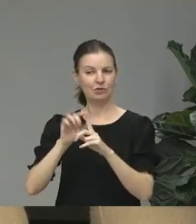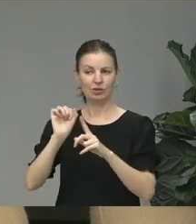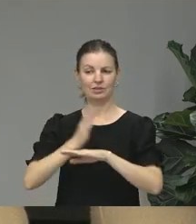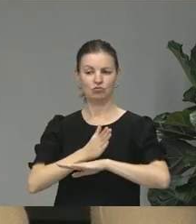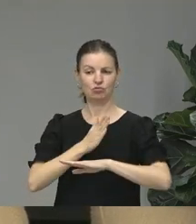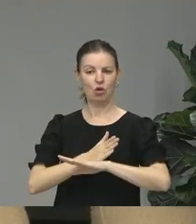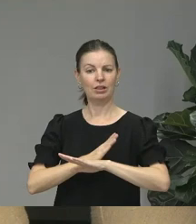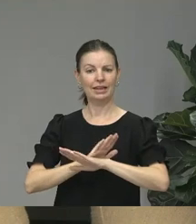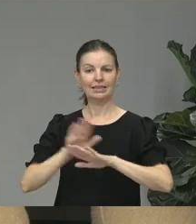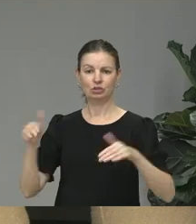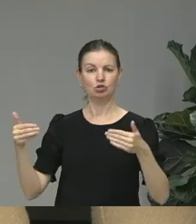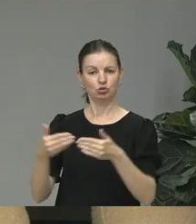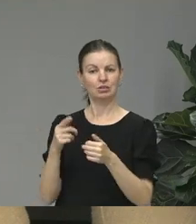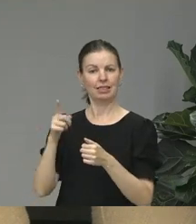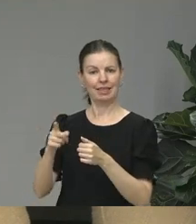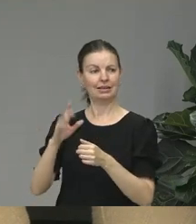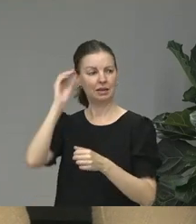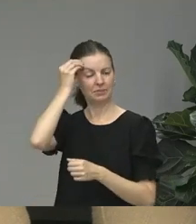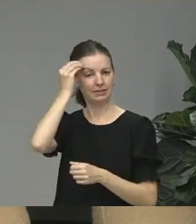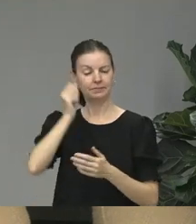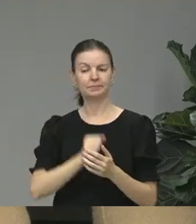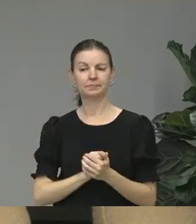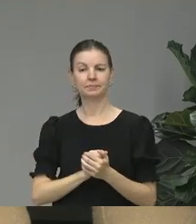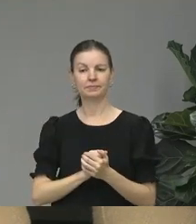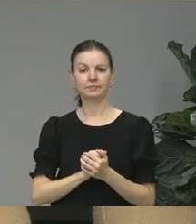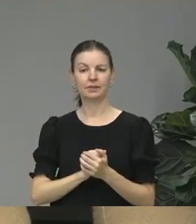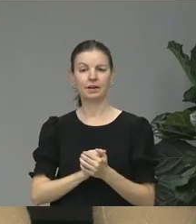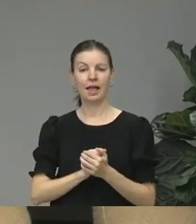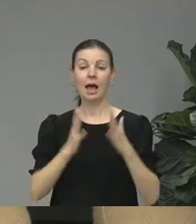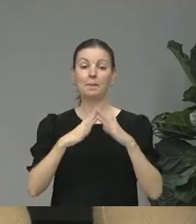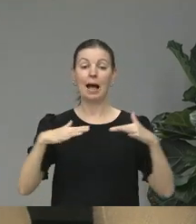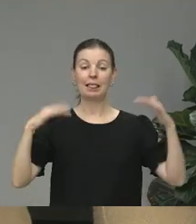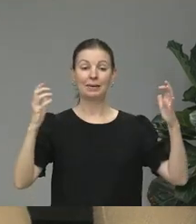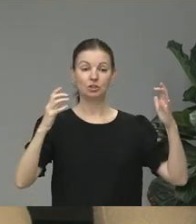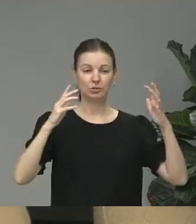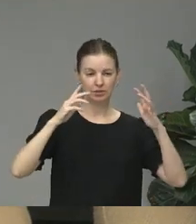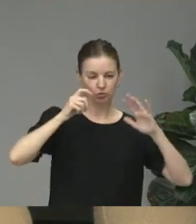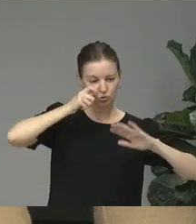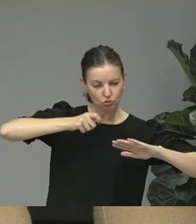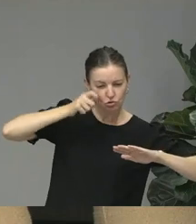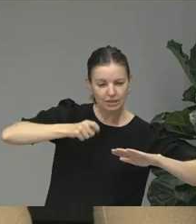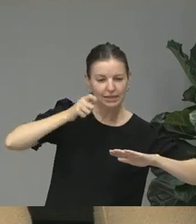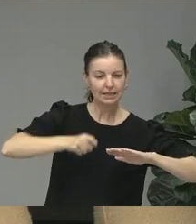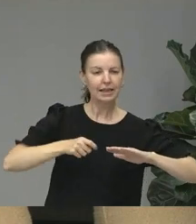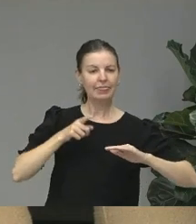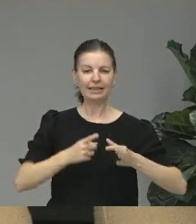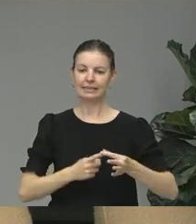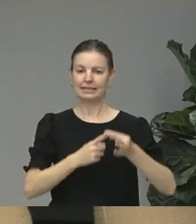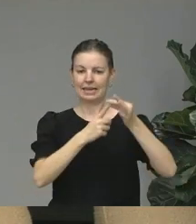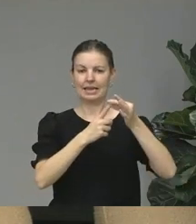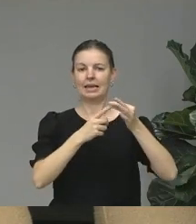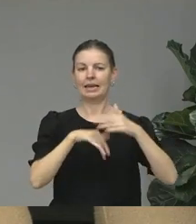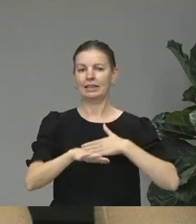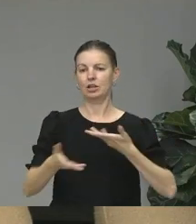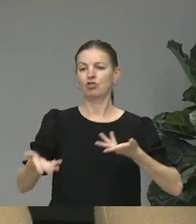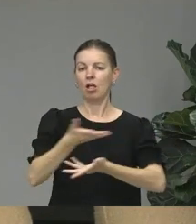the introduction of that committee. The parliamentary scrutiny is one of the key components of the dialogue model. It's where,